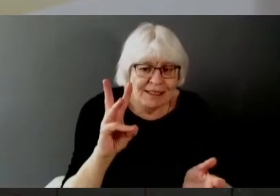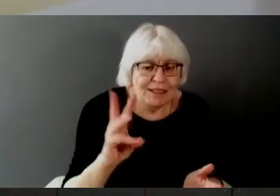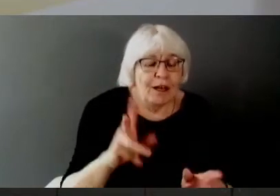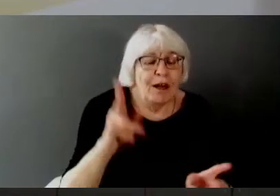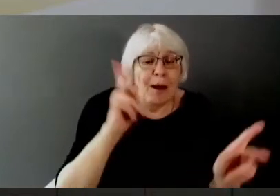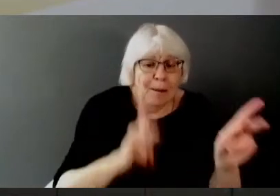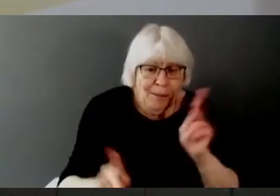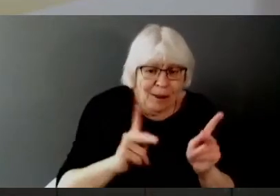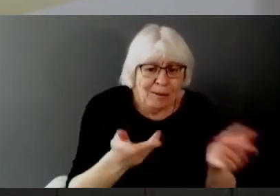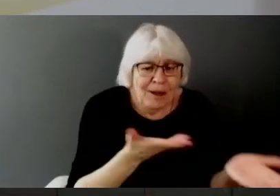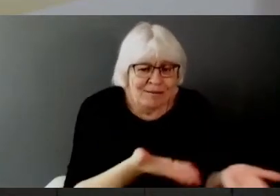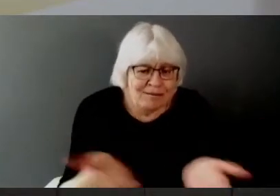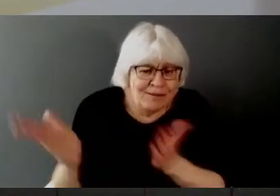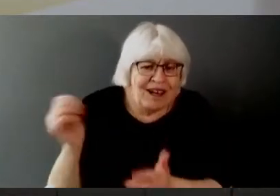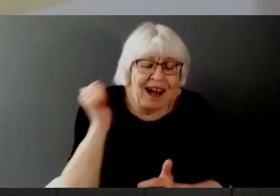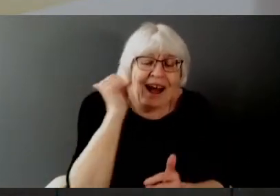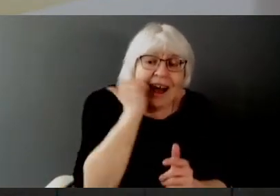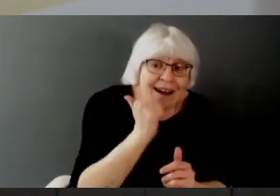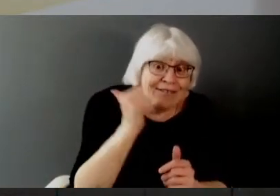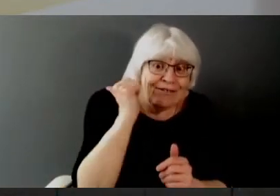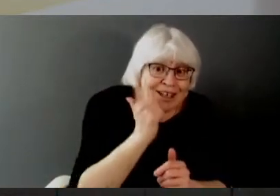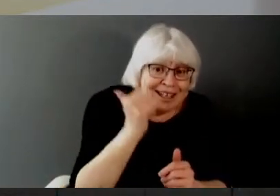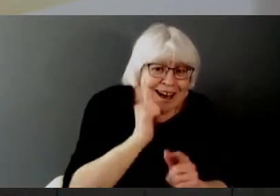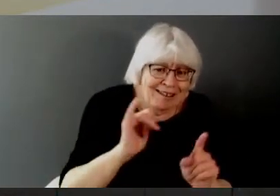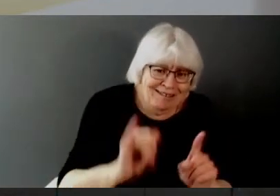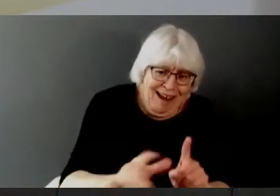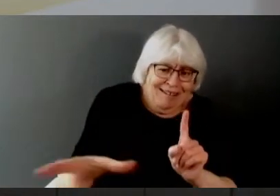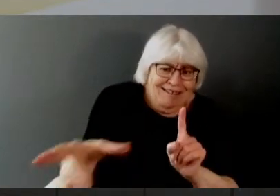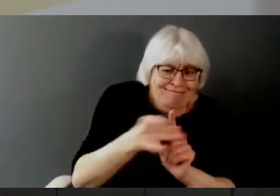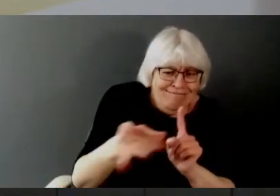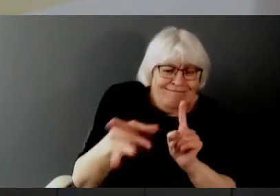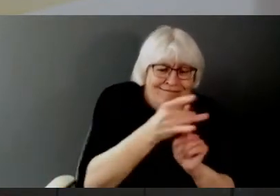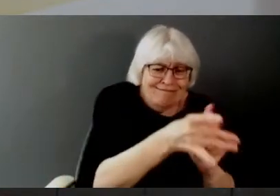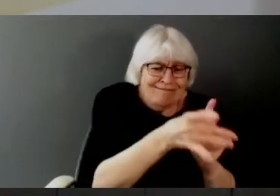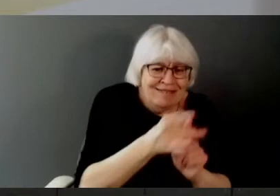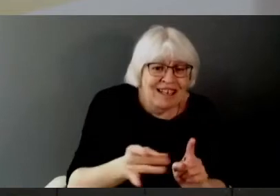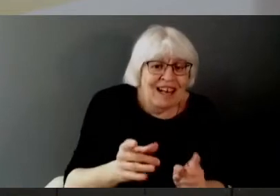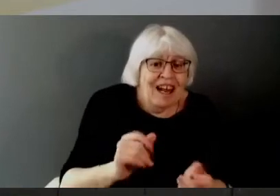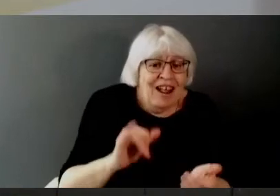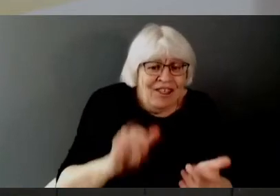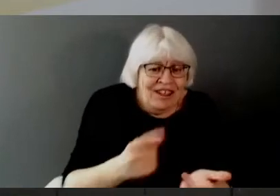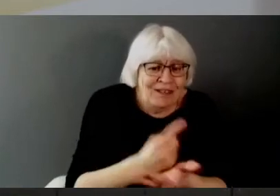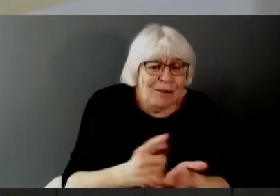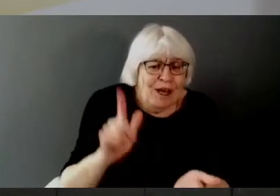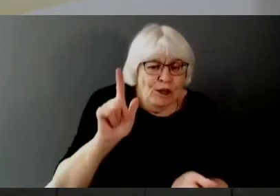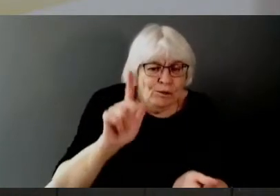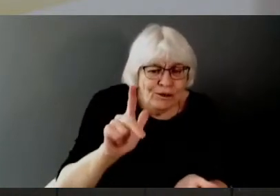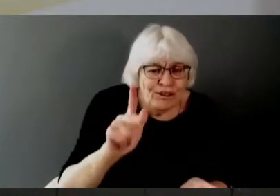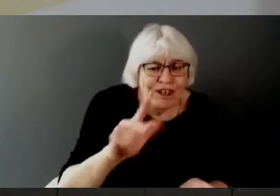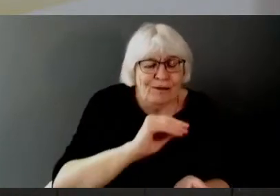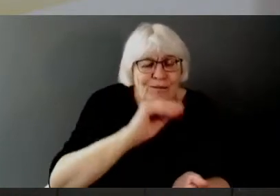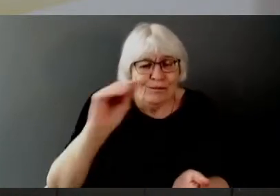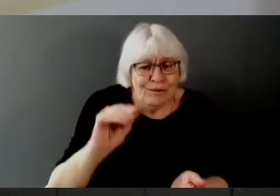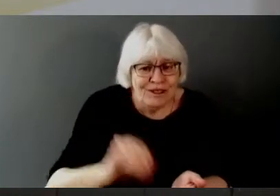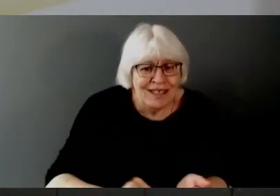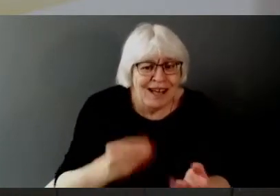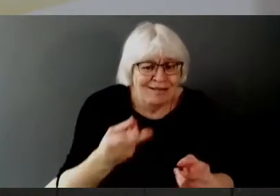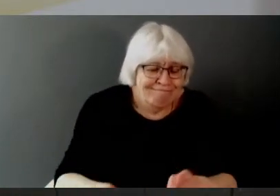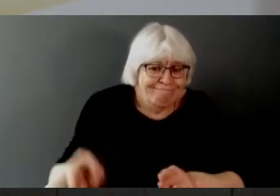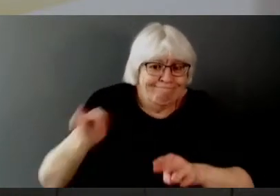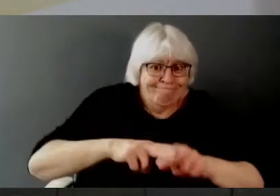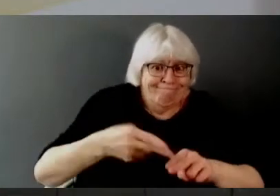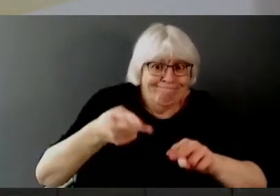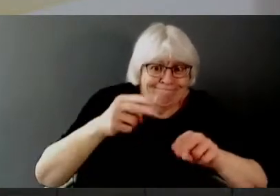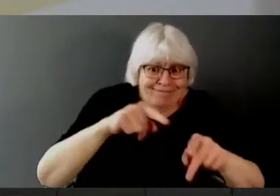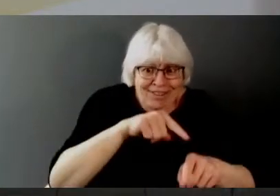was a 23% increase in deaths in the past week in Canada. Health systems across the country are struggling to